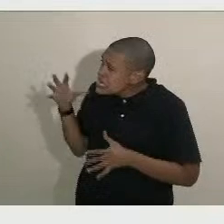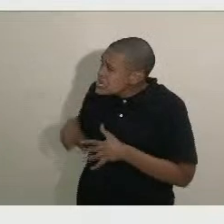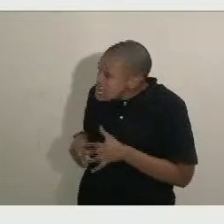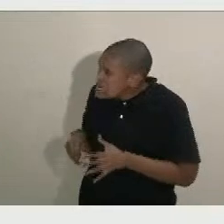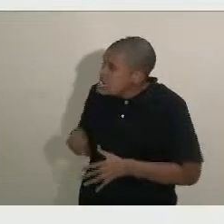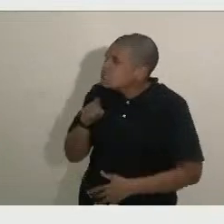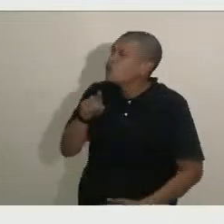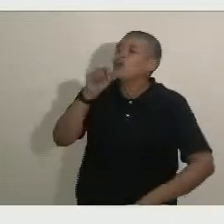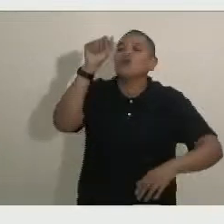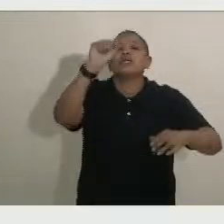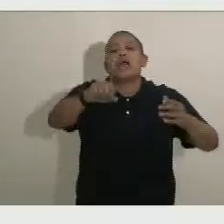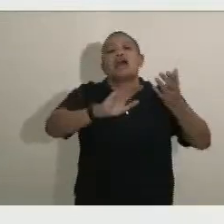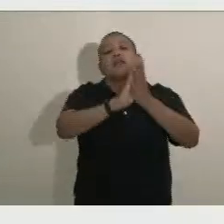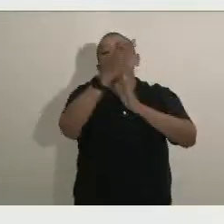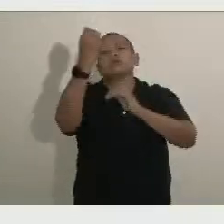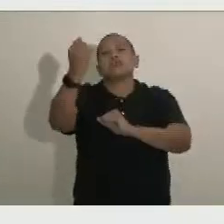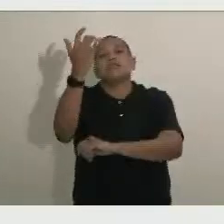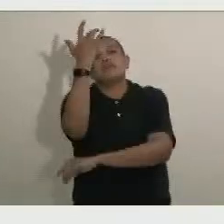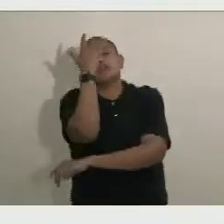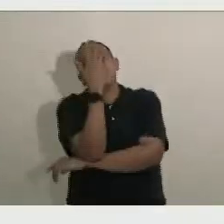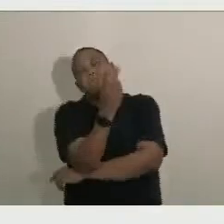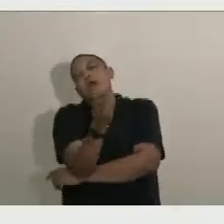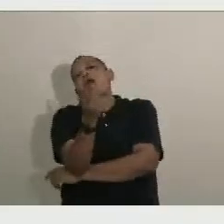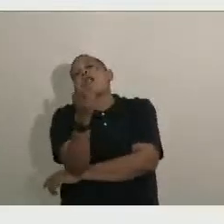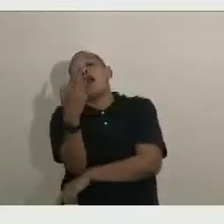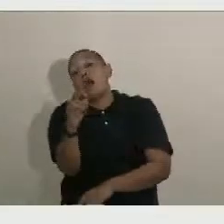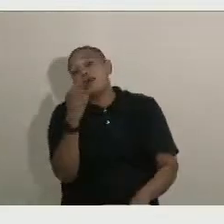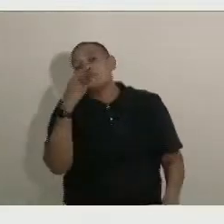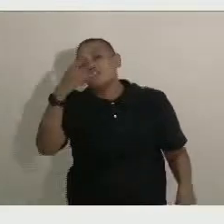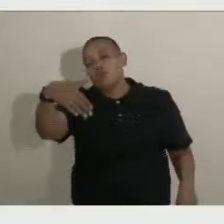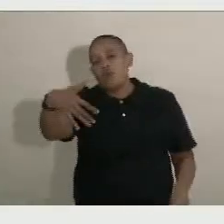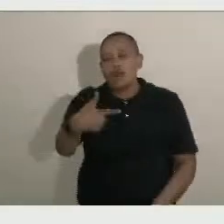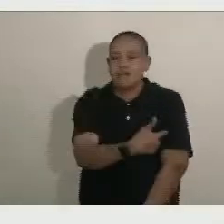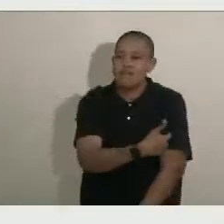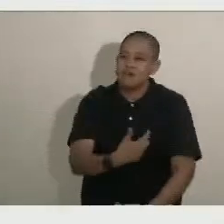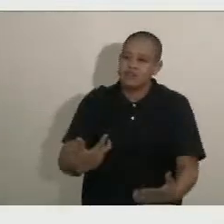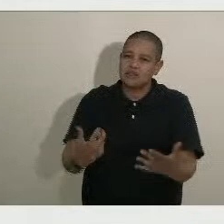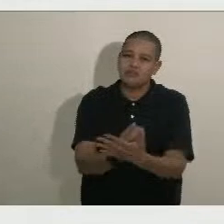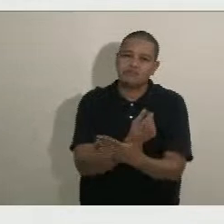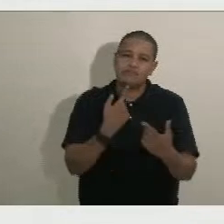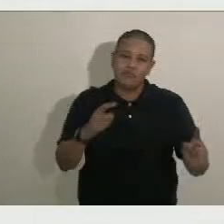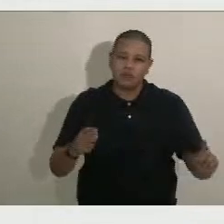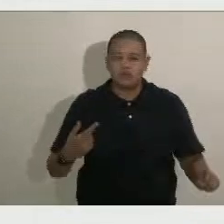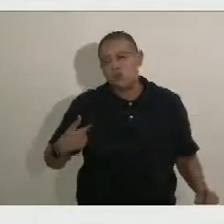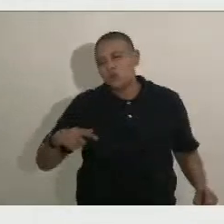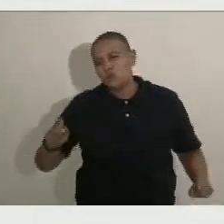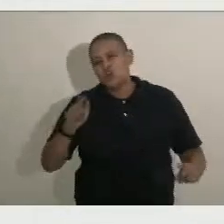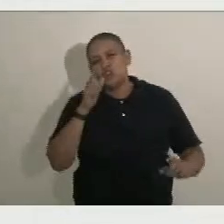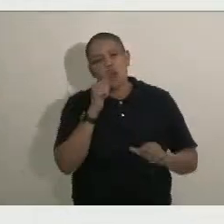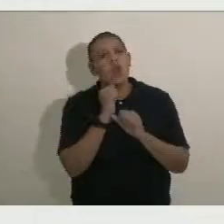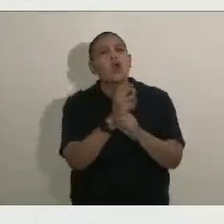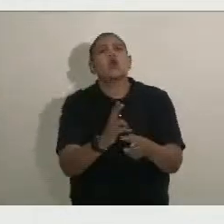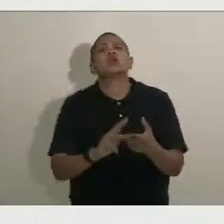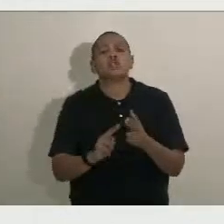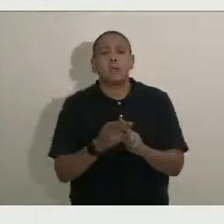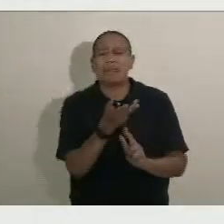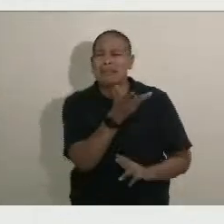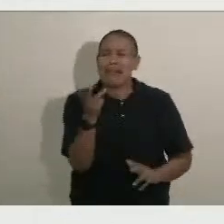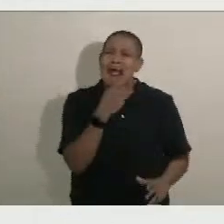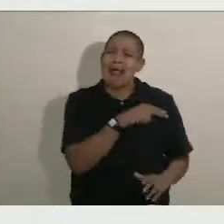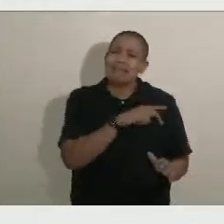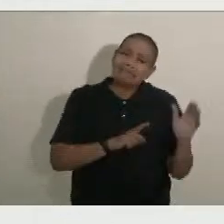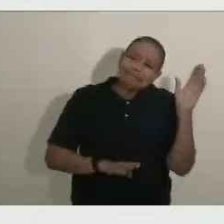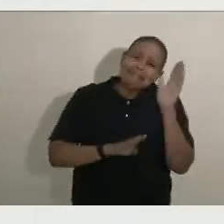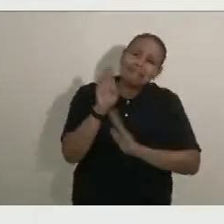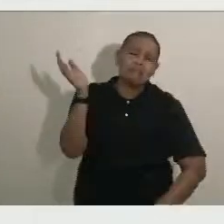you can get a severe illness if you are not vaccinated. So let us not contribute to the numbers in hospital going